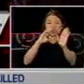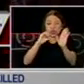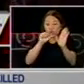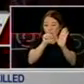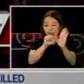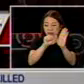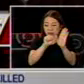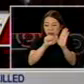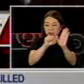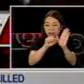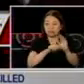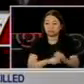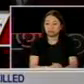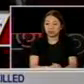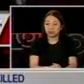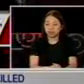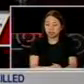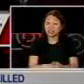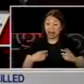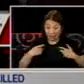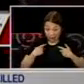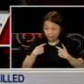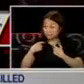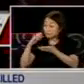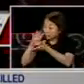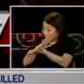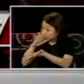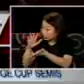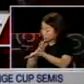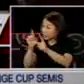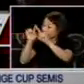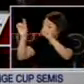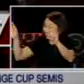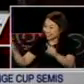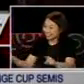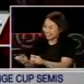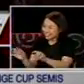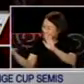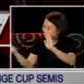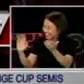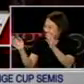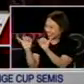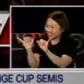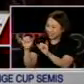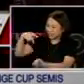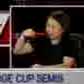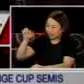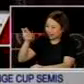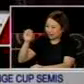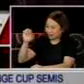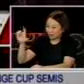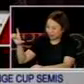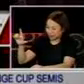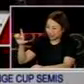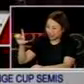Ah, there is a sheet of paper which appears like a payroll, the amounts of